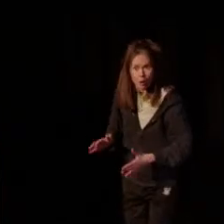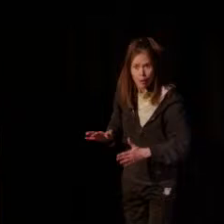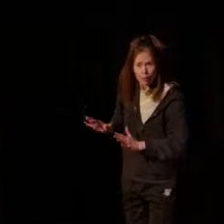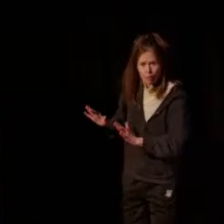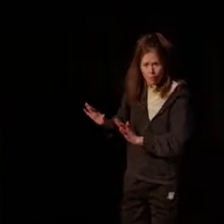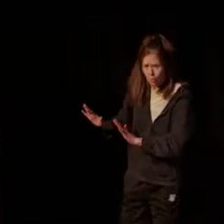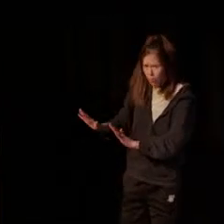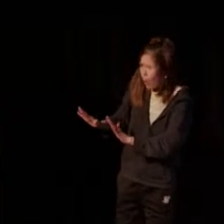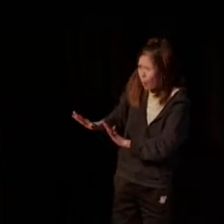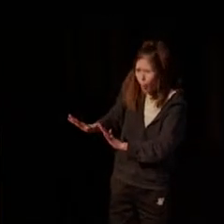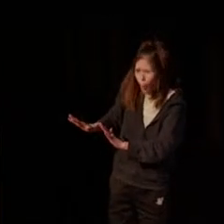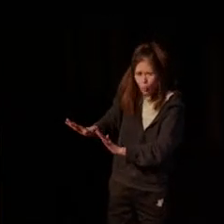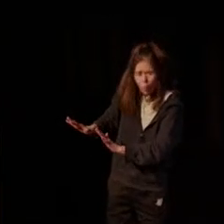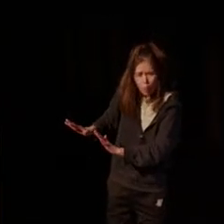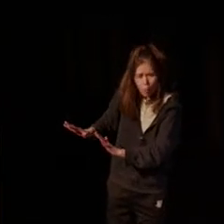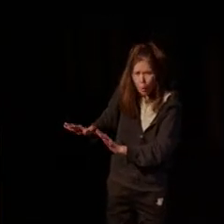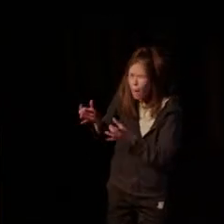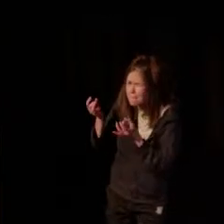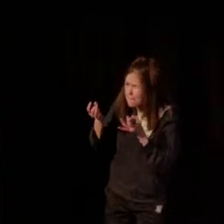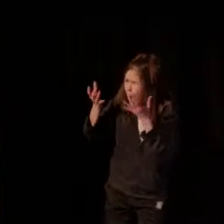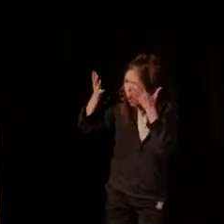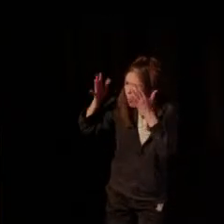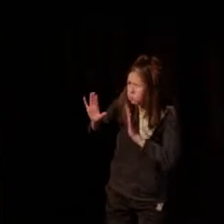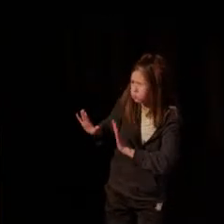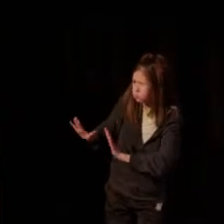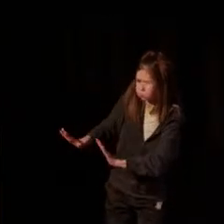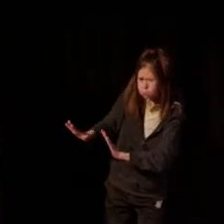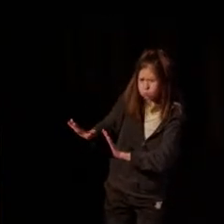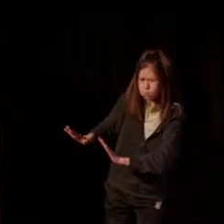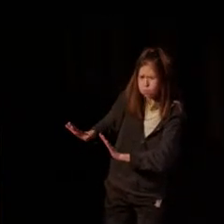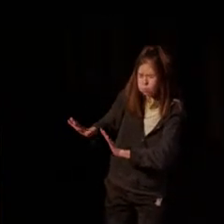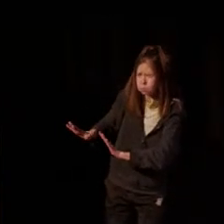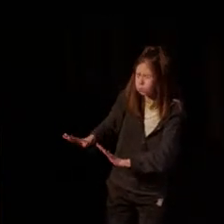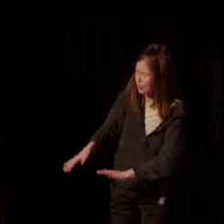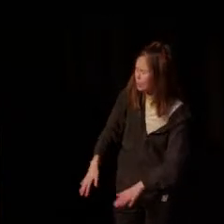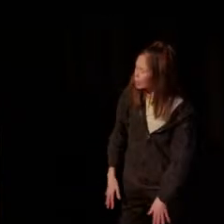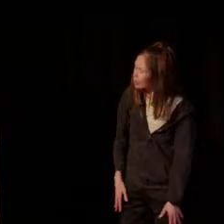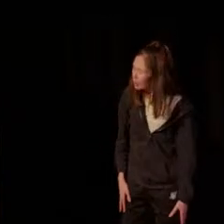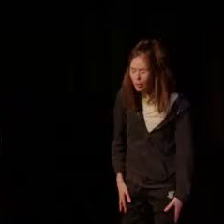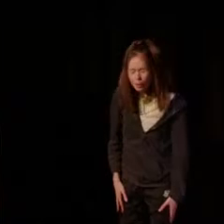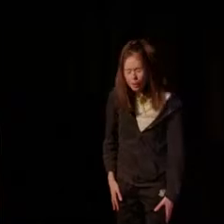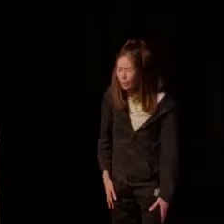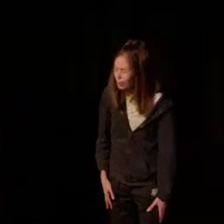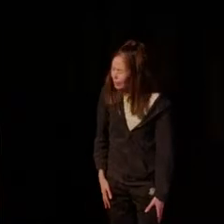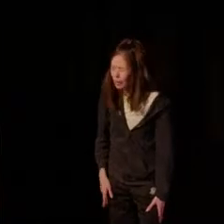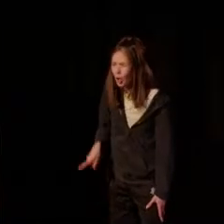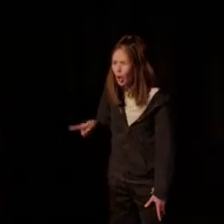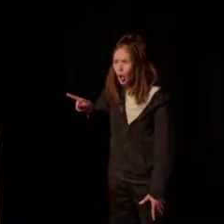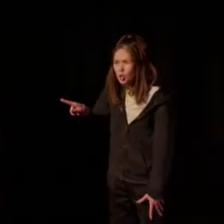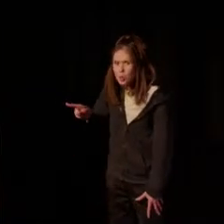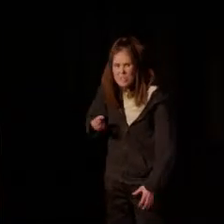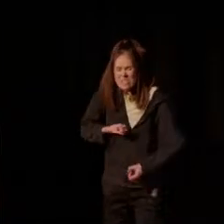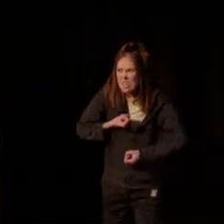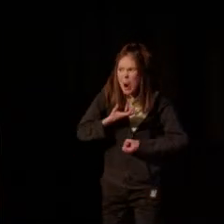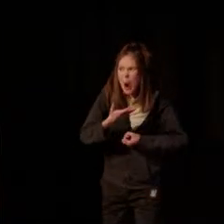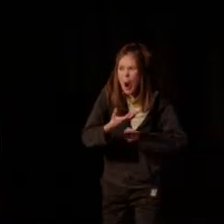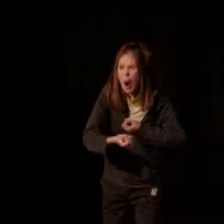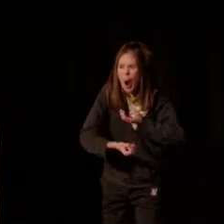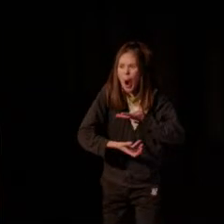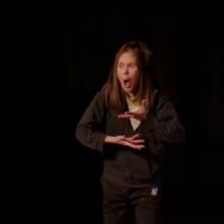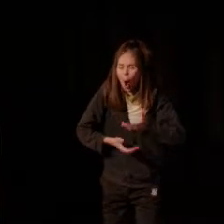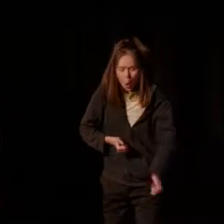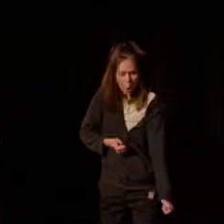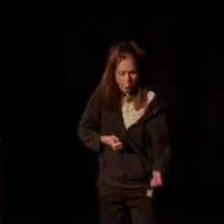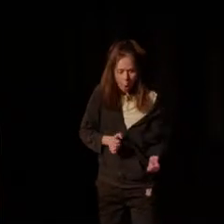Gracious Leontes, you must cure yourself of this diseased opinion, and at once, for it is